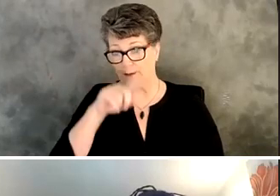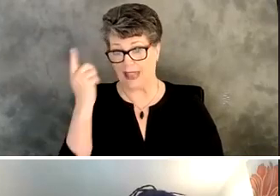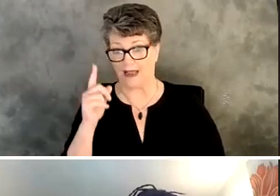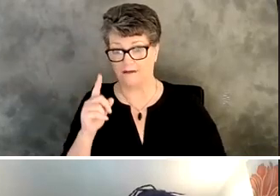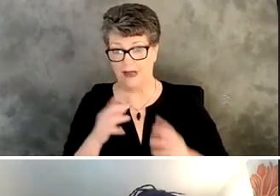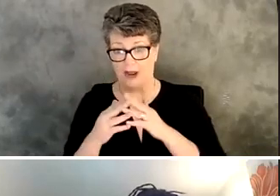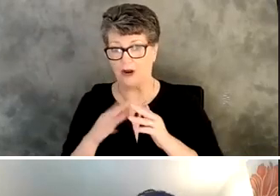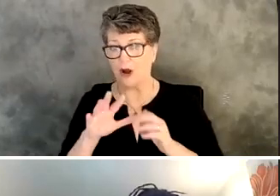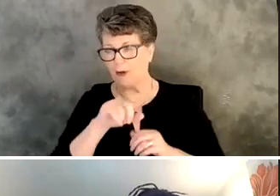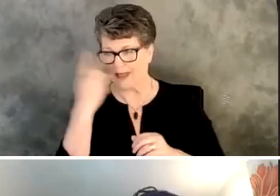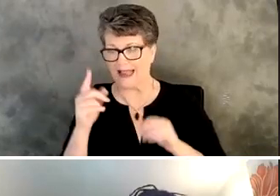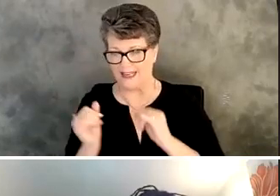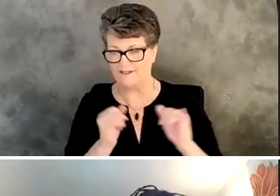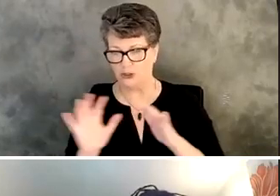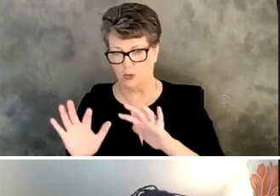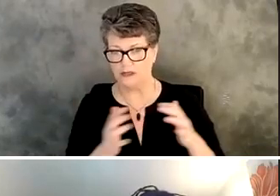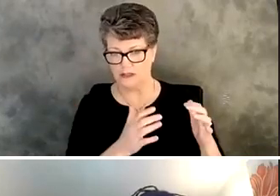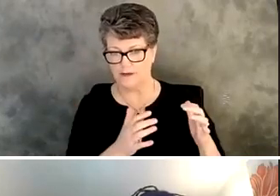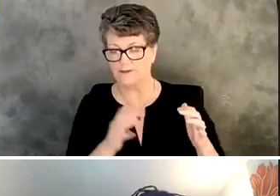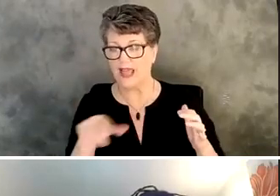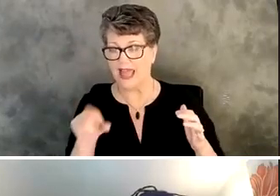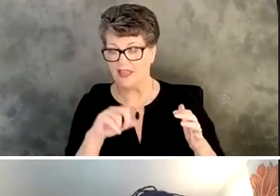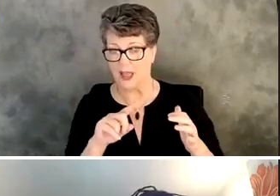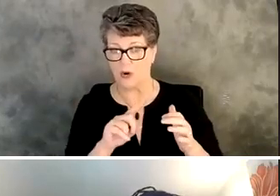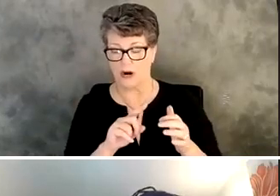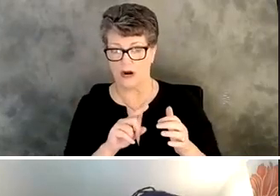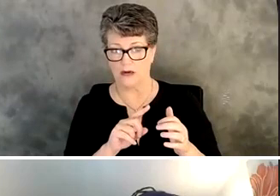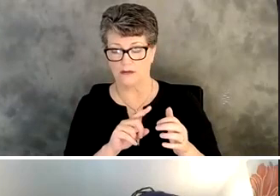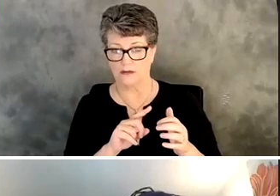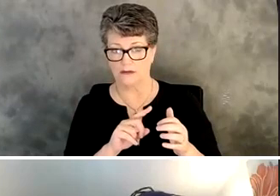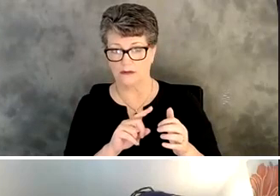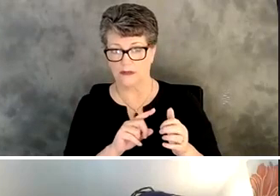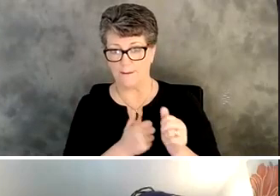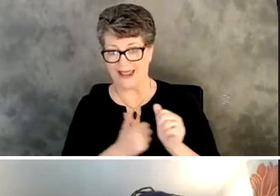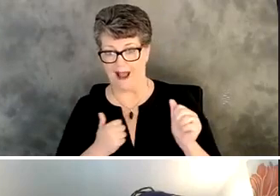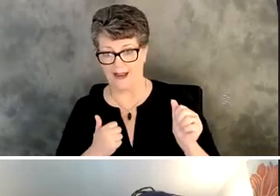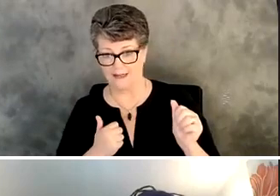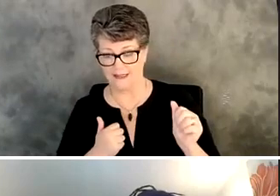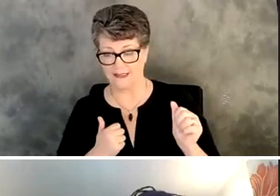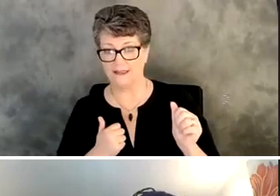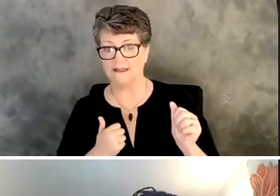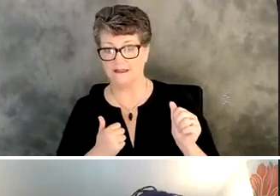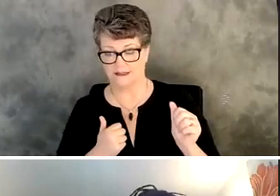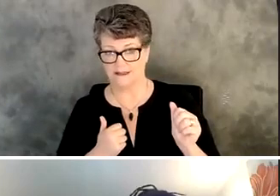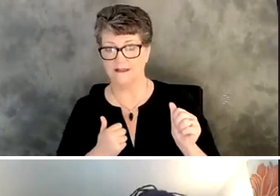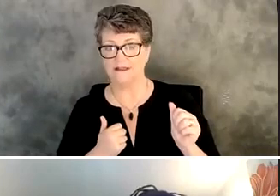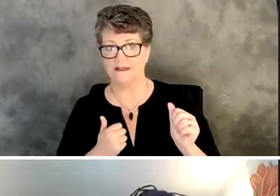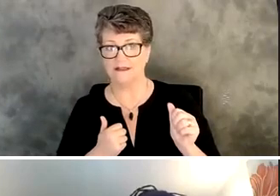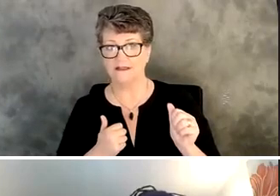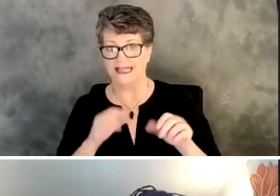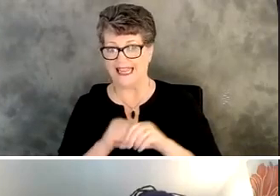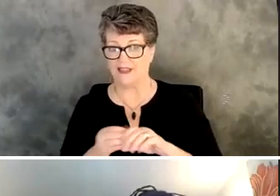the Black individuals, they were behind in the death rate compared to